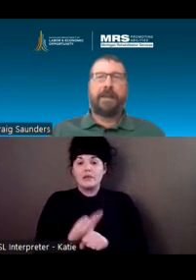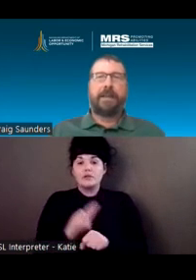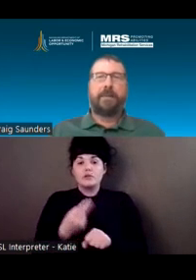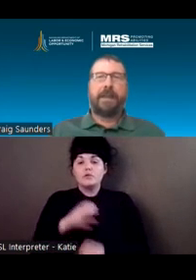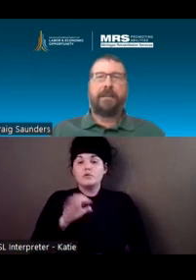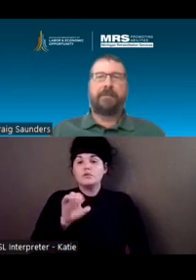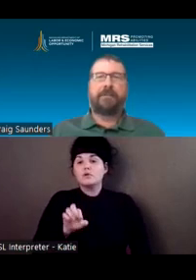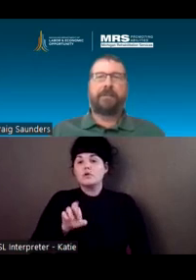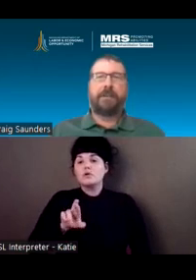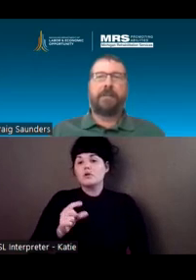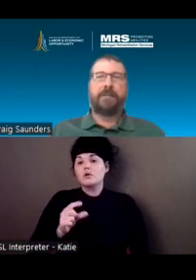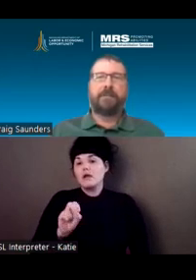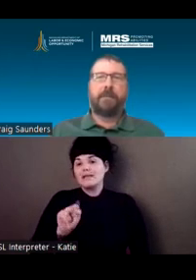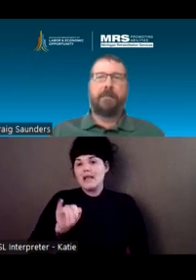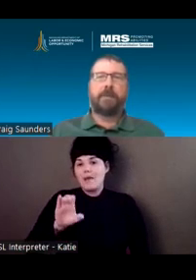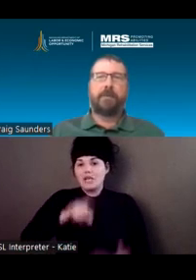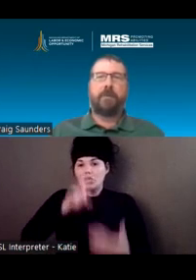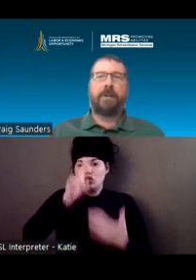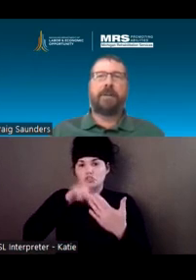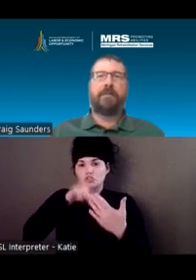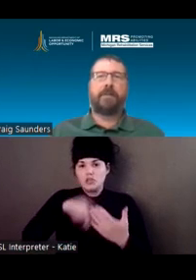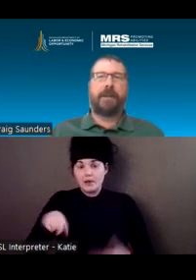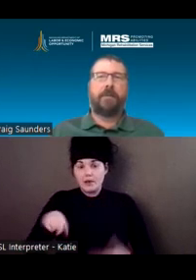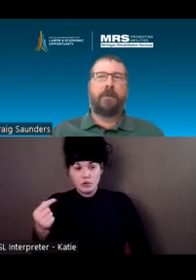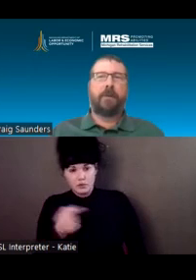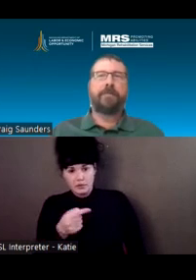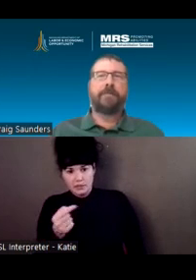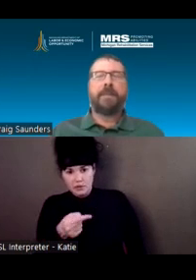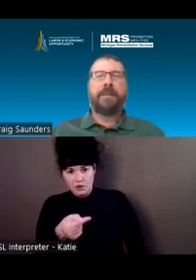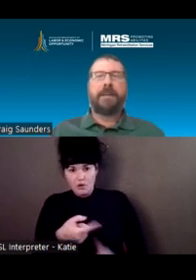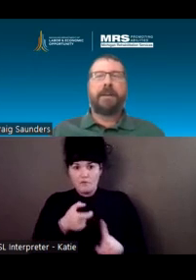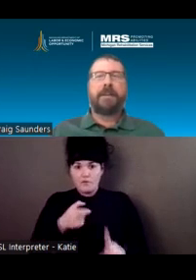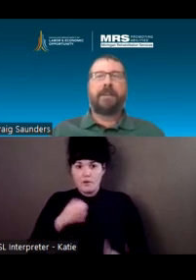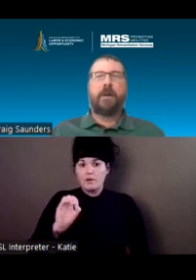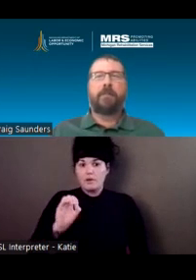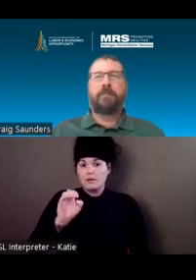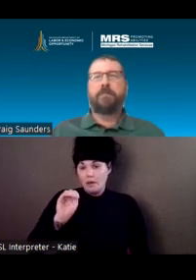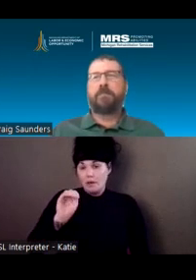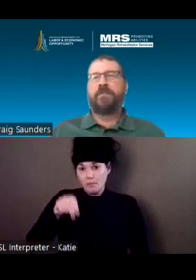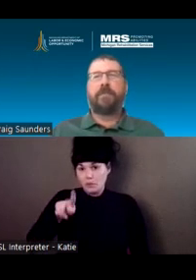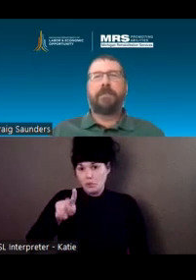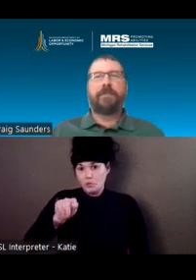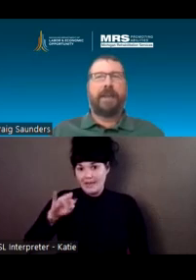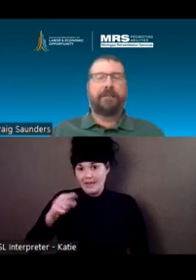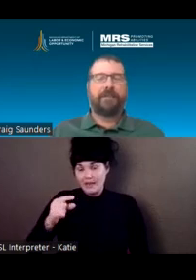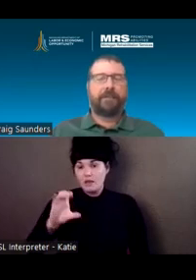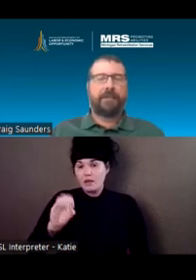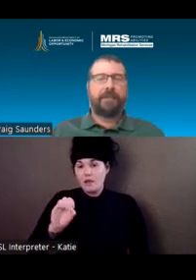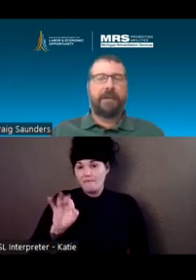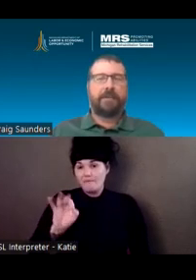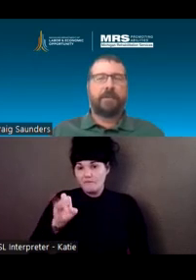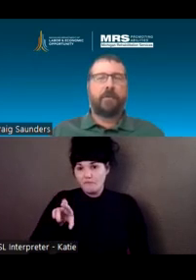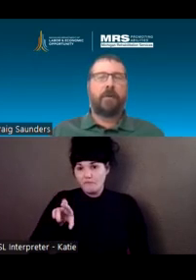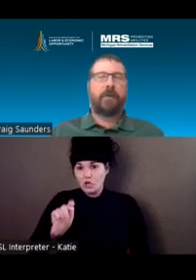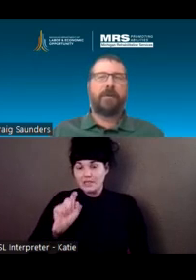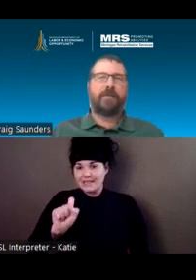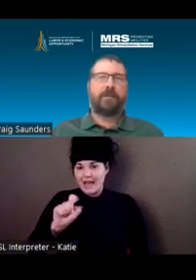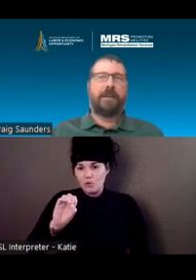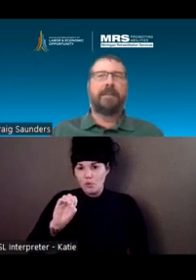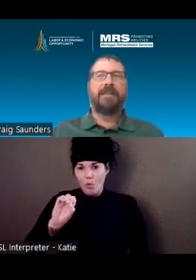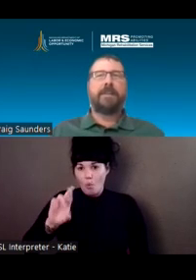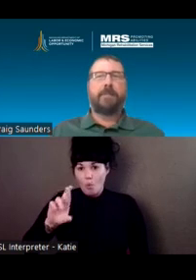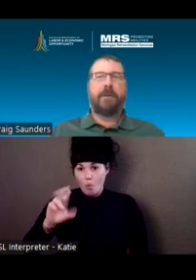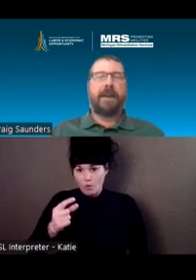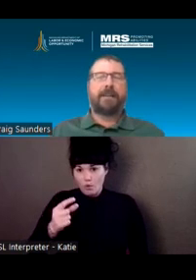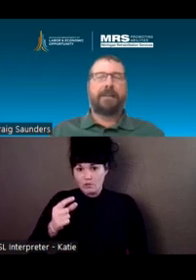checker that we have listed here from computingcomfort.org to help self-assess your work